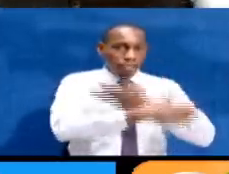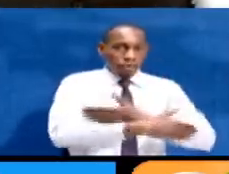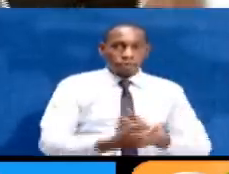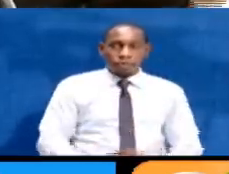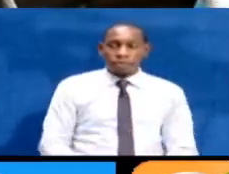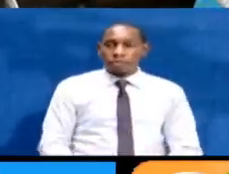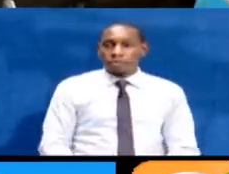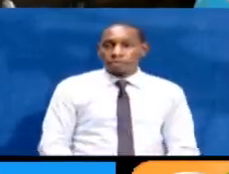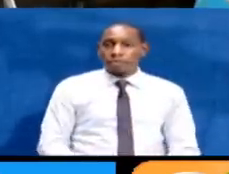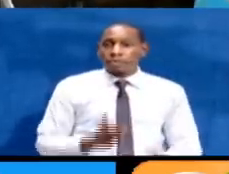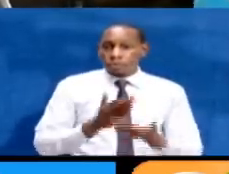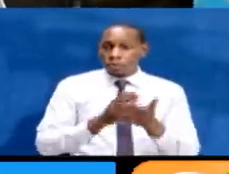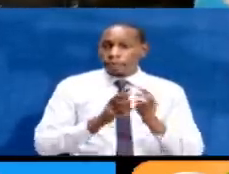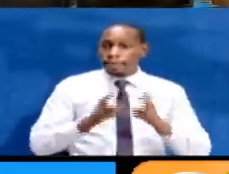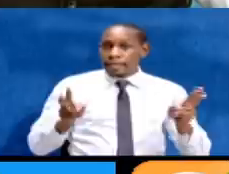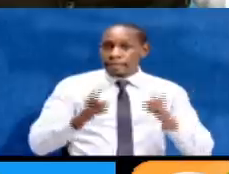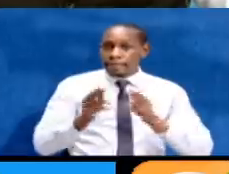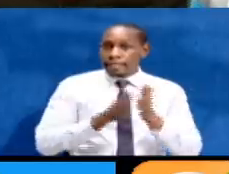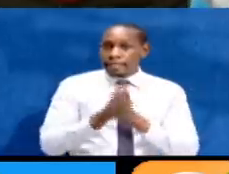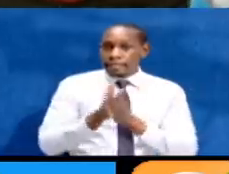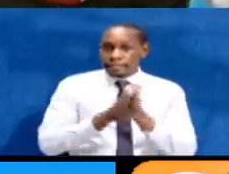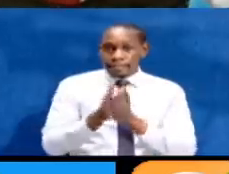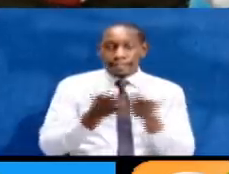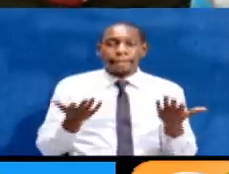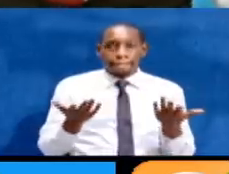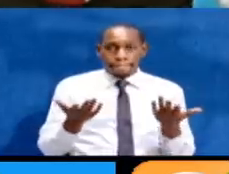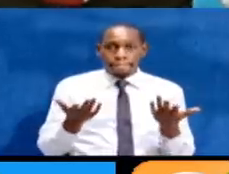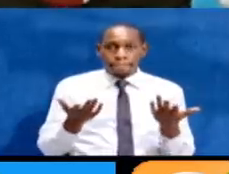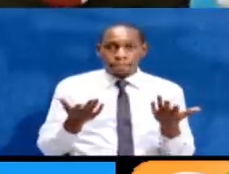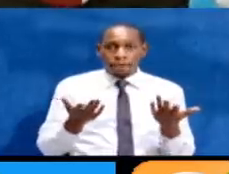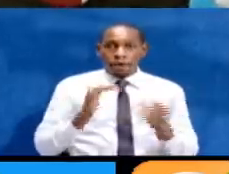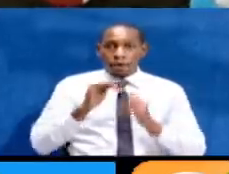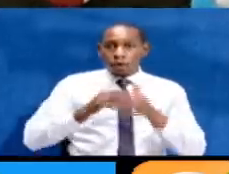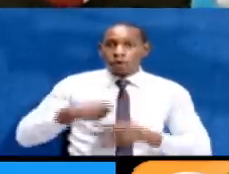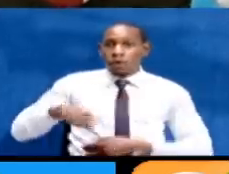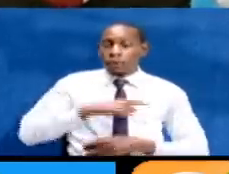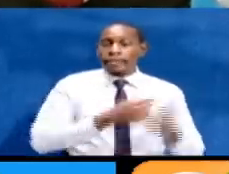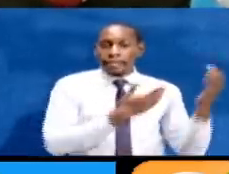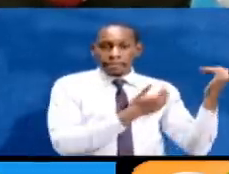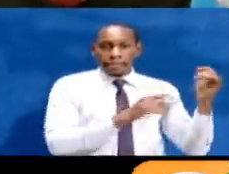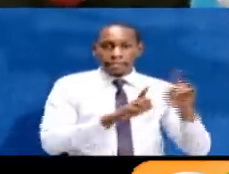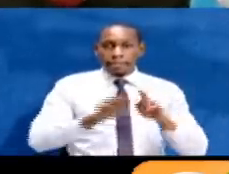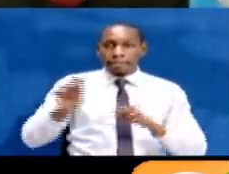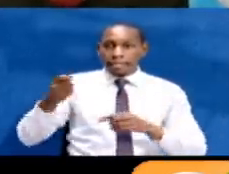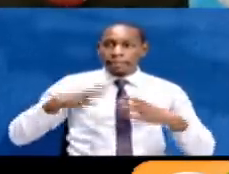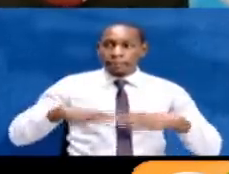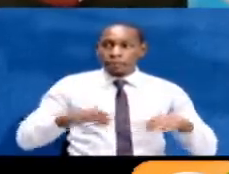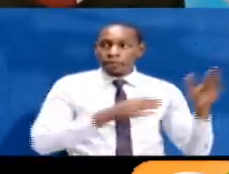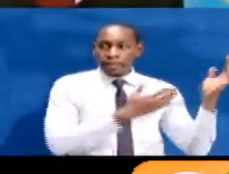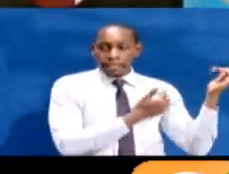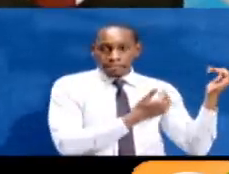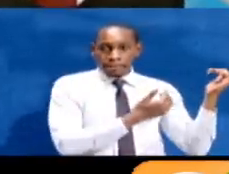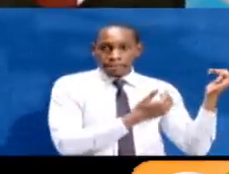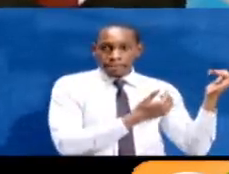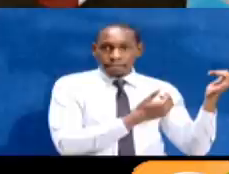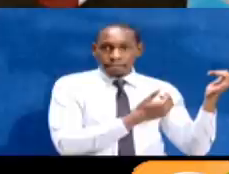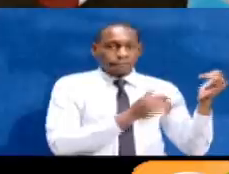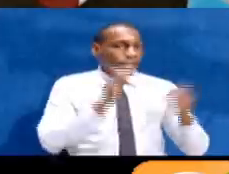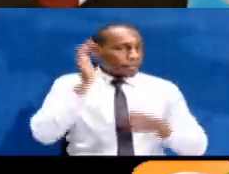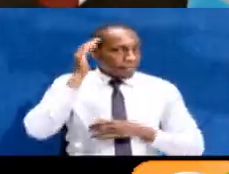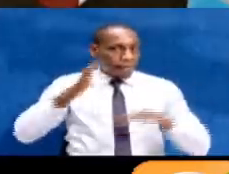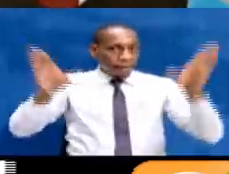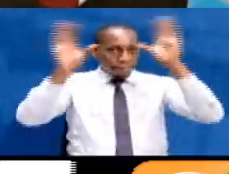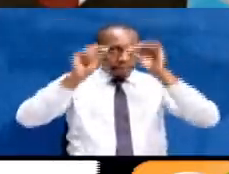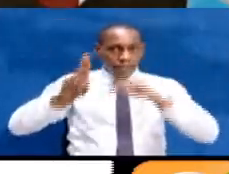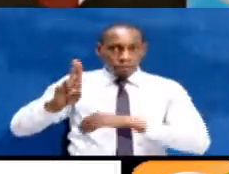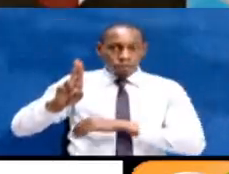to nine o'clock. It's very, very interesting. We should all really look forward, and I think Kenyans are looking forward to hearing from President